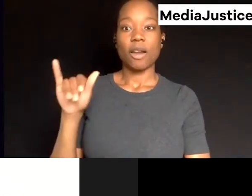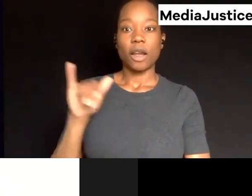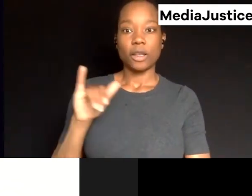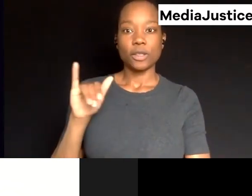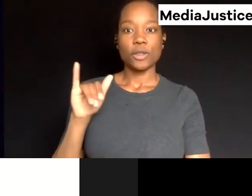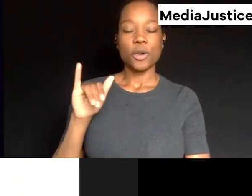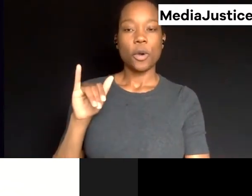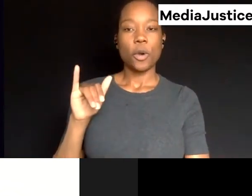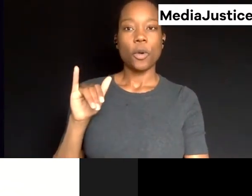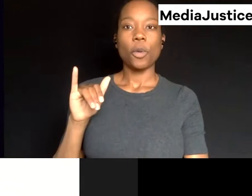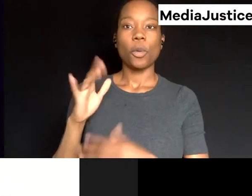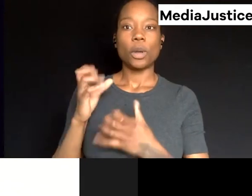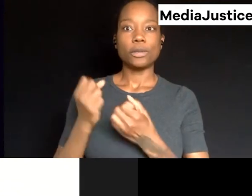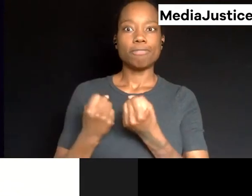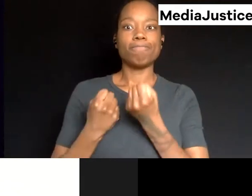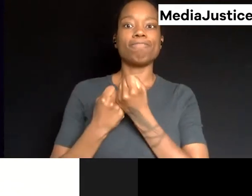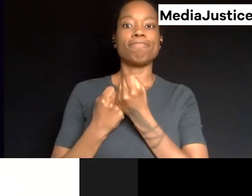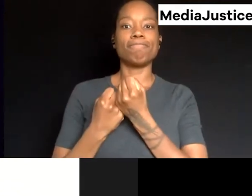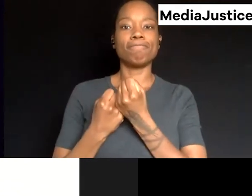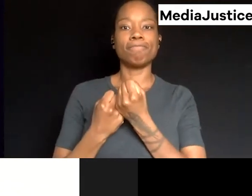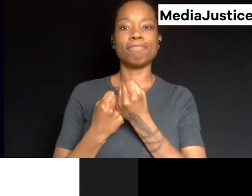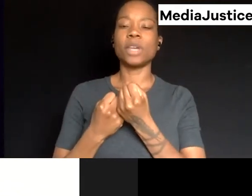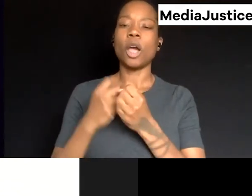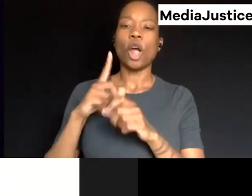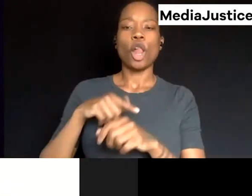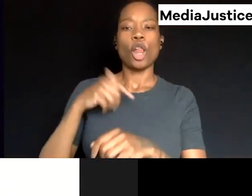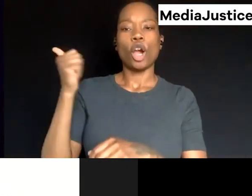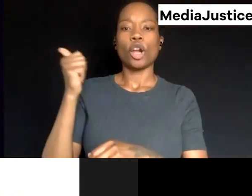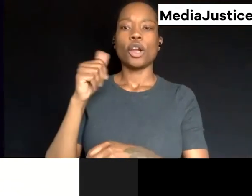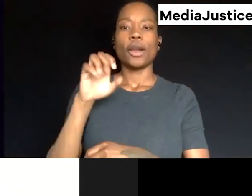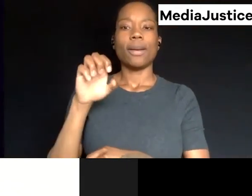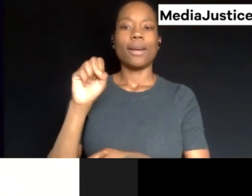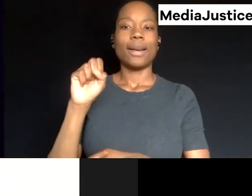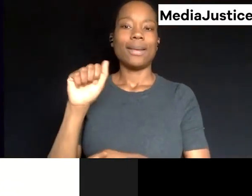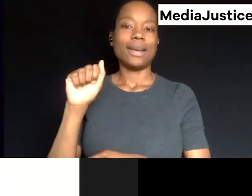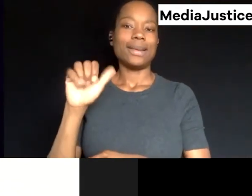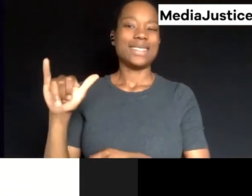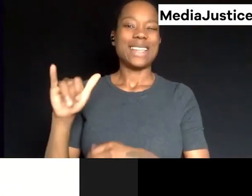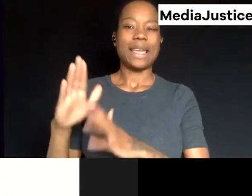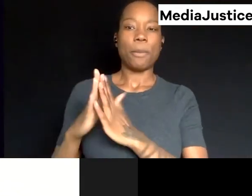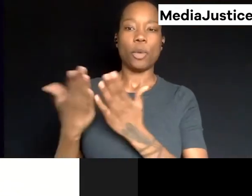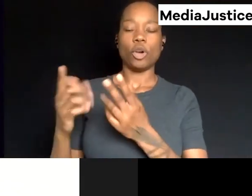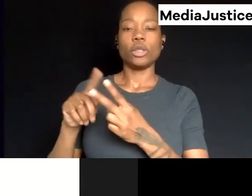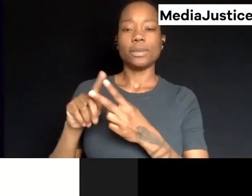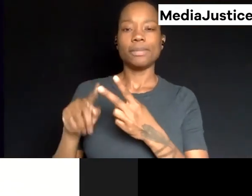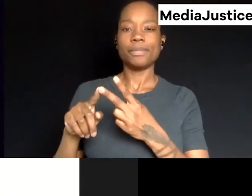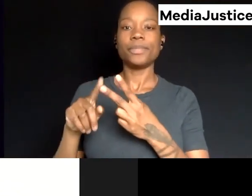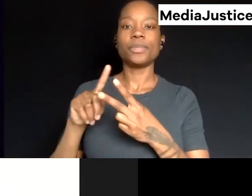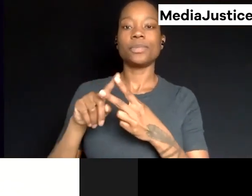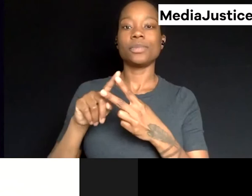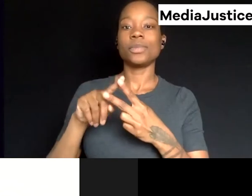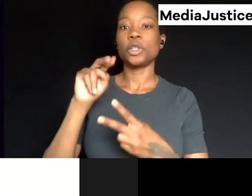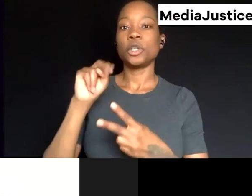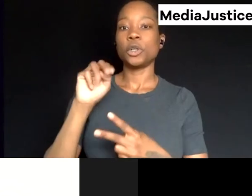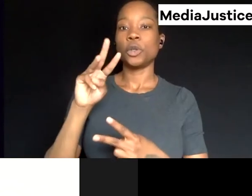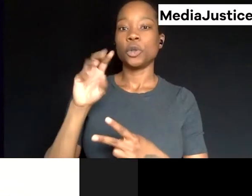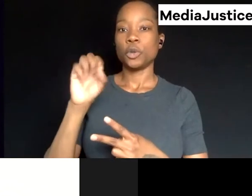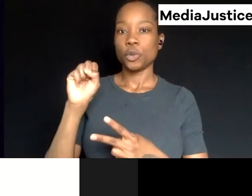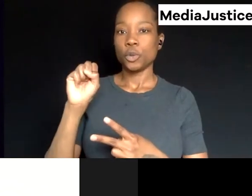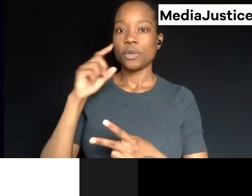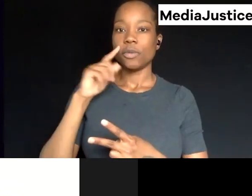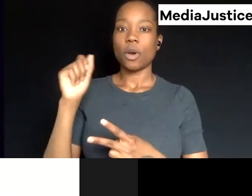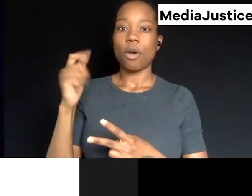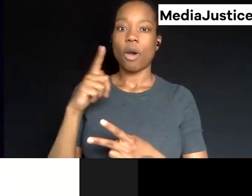of longer essays and books. One is News for All the People, which was written by Juan Gonzalez and Joe